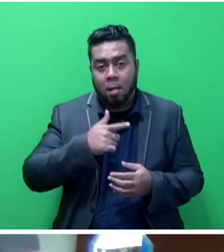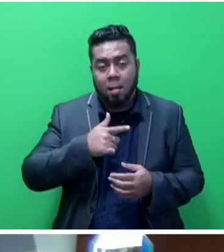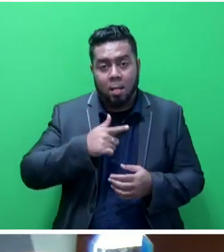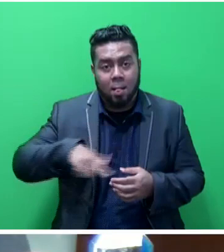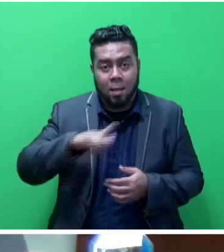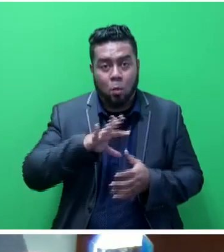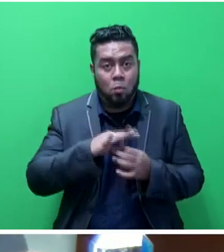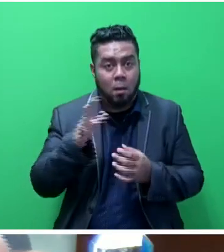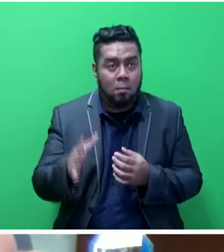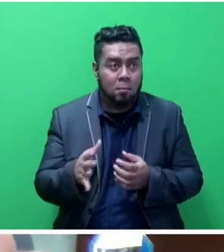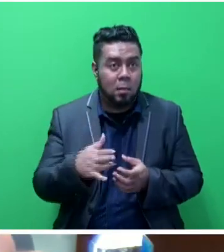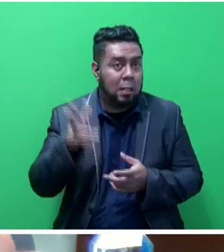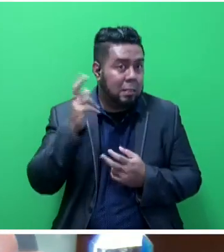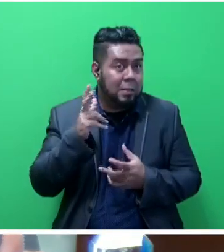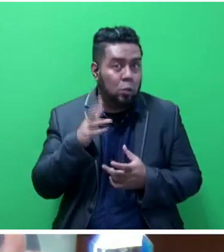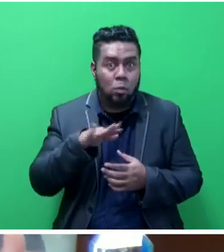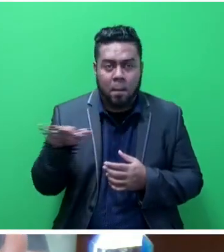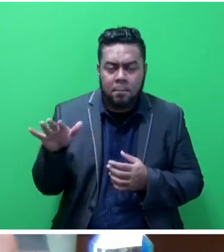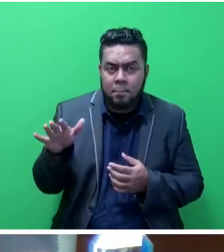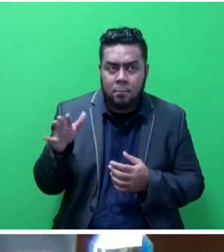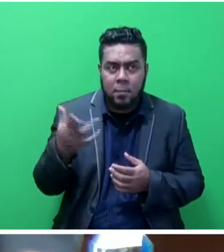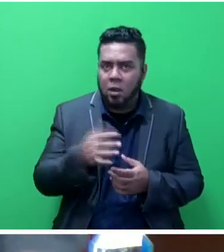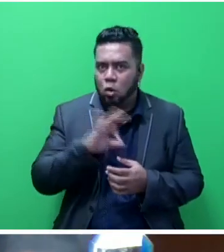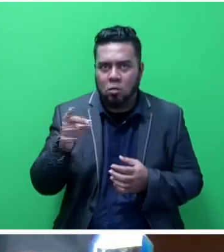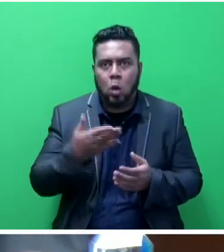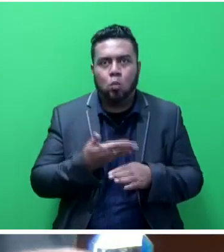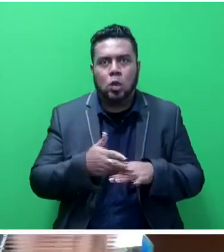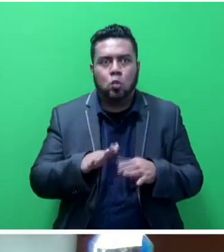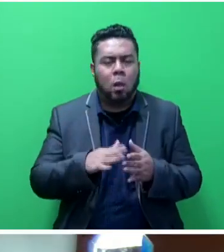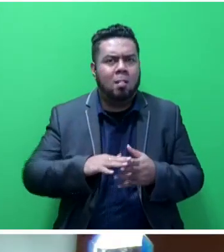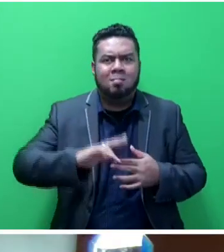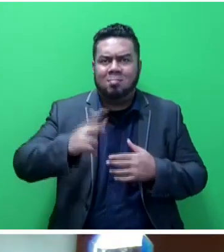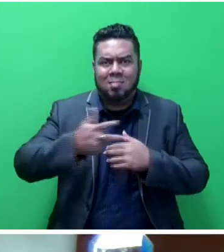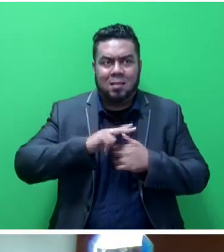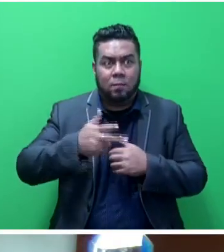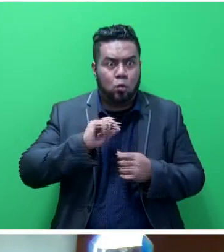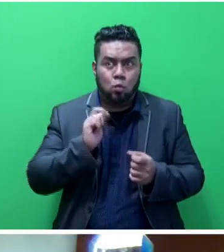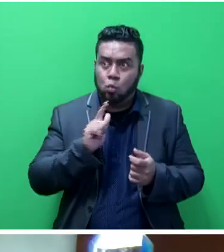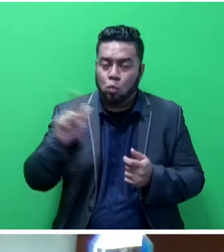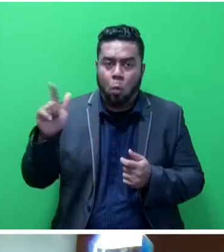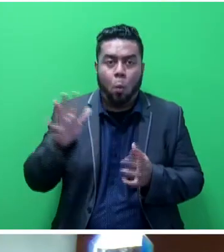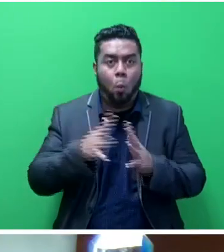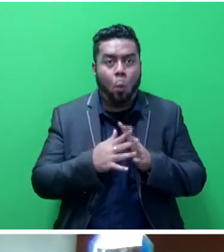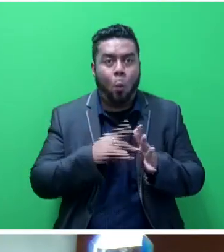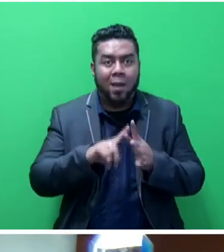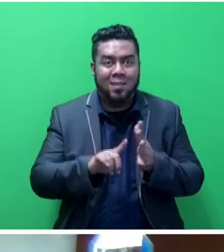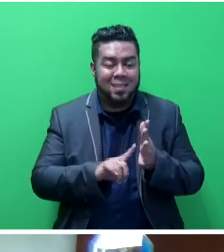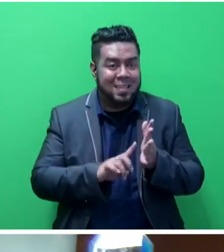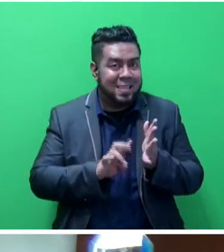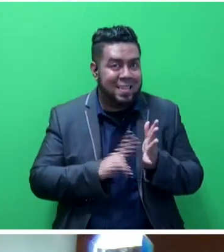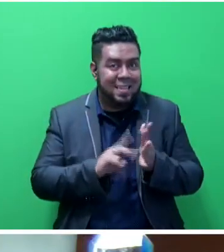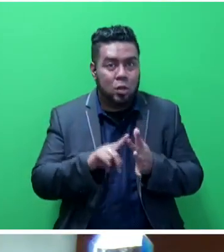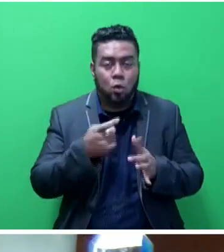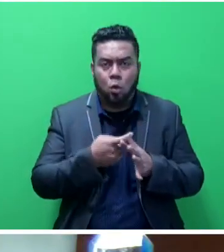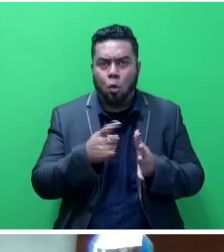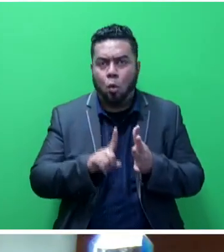to them and decided not to renew a large number of leases. If you travel towards Vainikoro, Mr. Speaker, you'll see large tracts